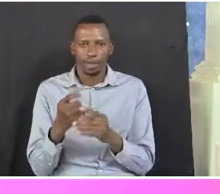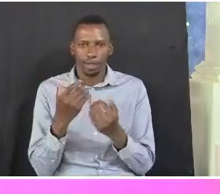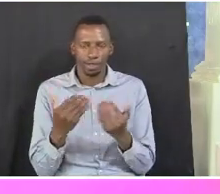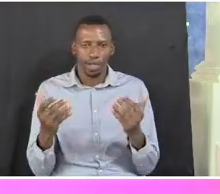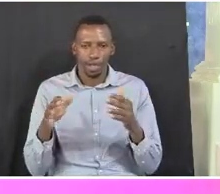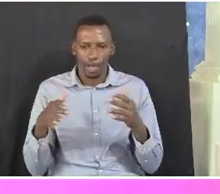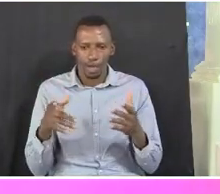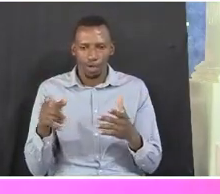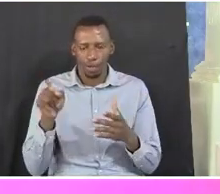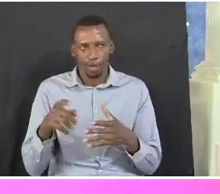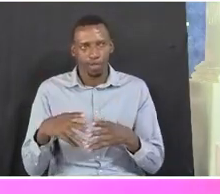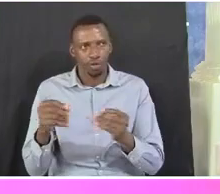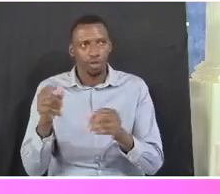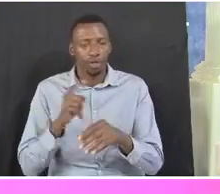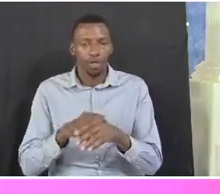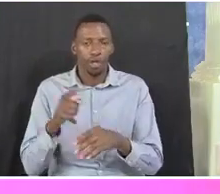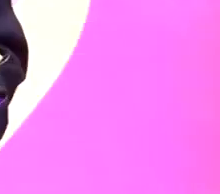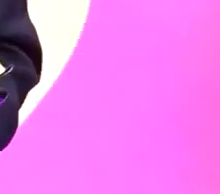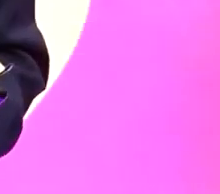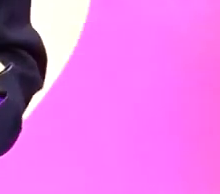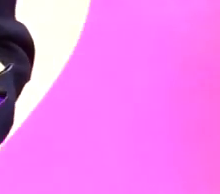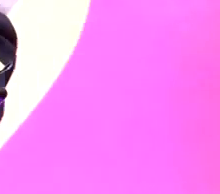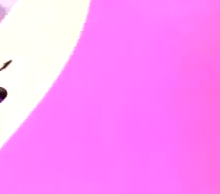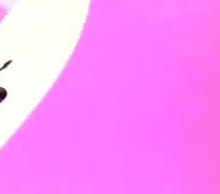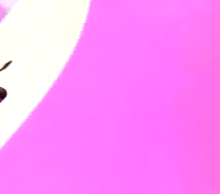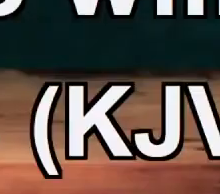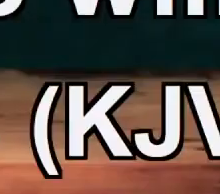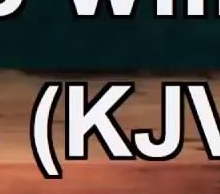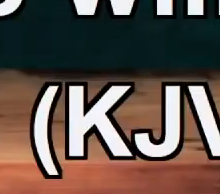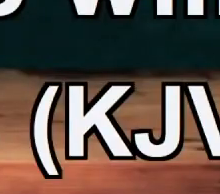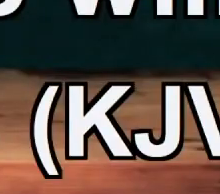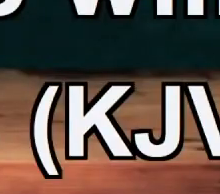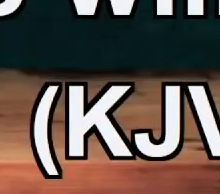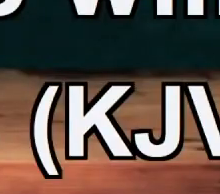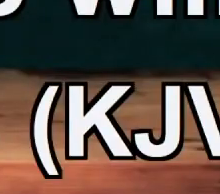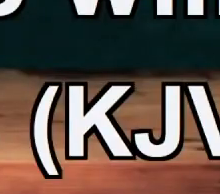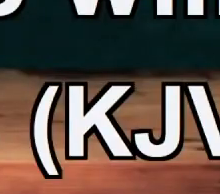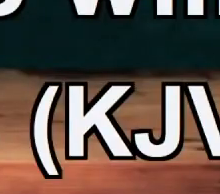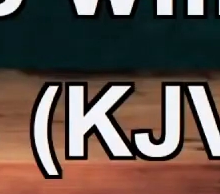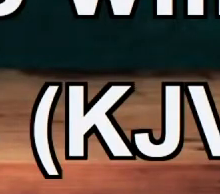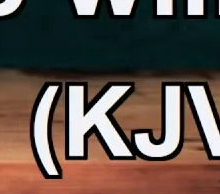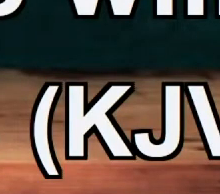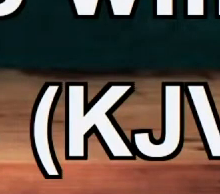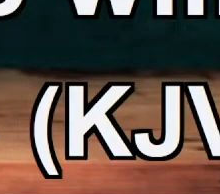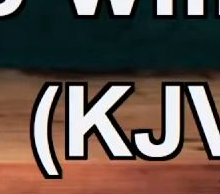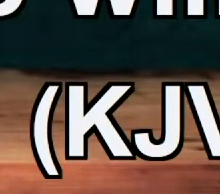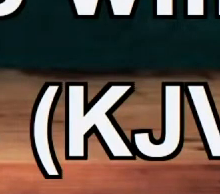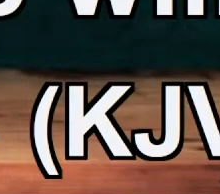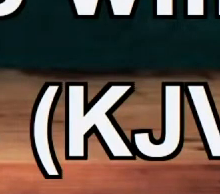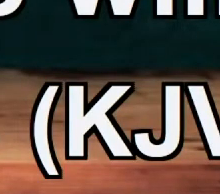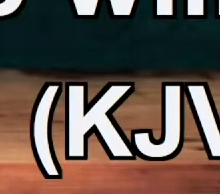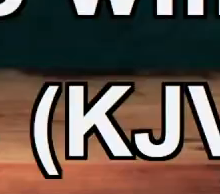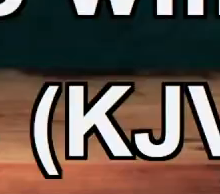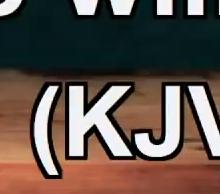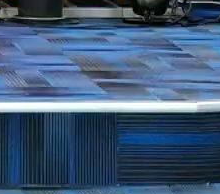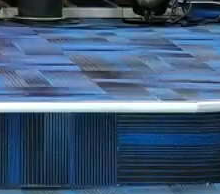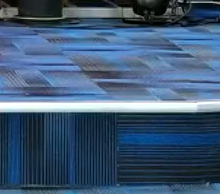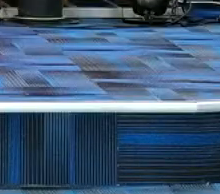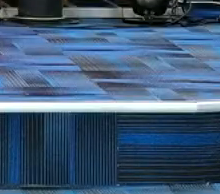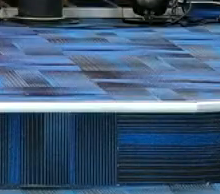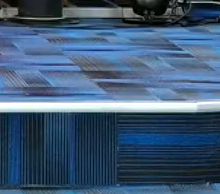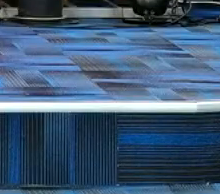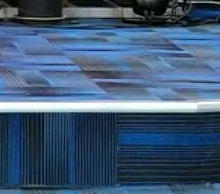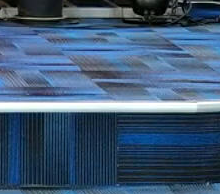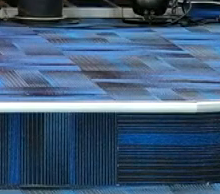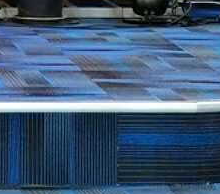should go, and when he is old, he will not depart from it. Begin training your child. The